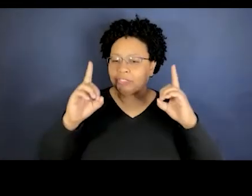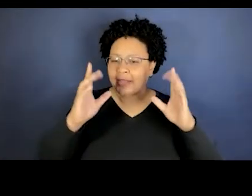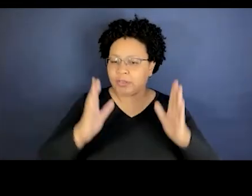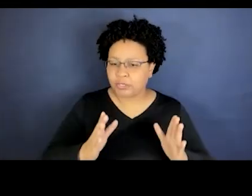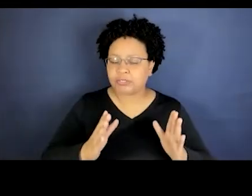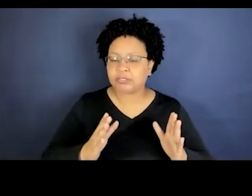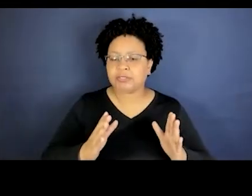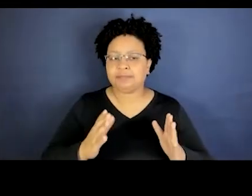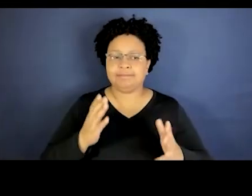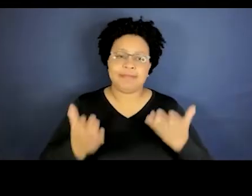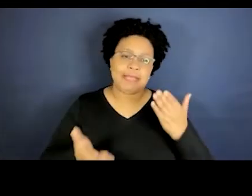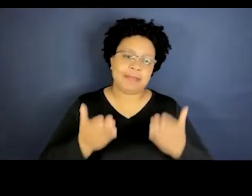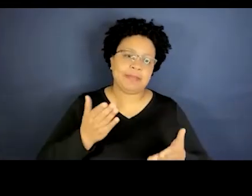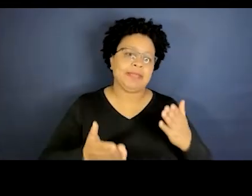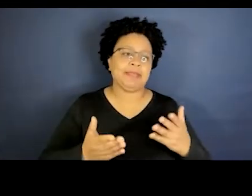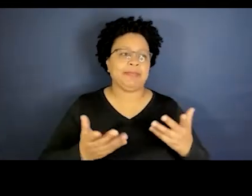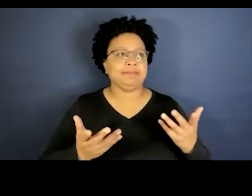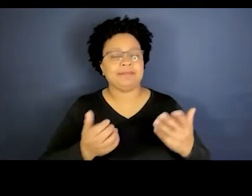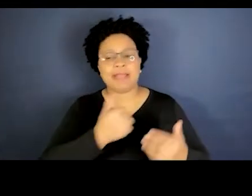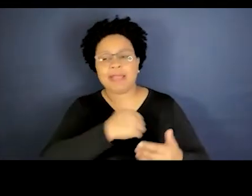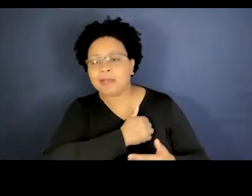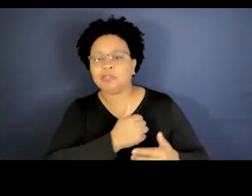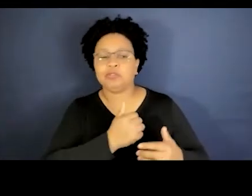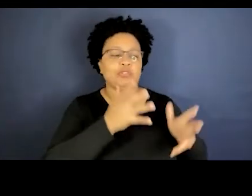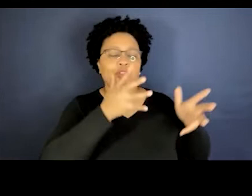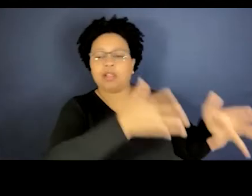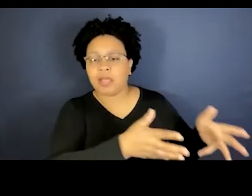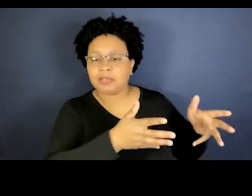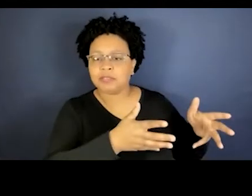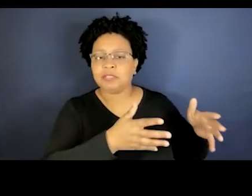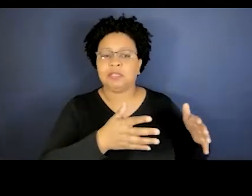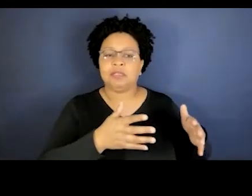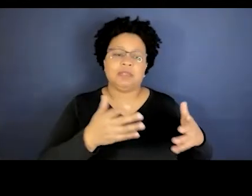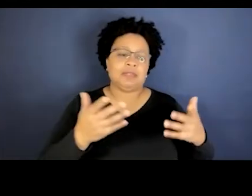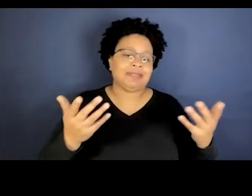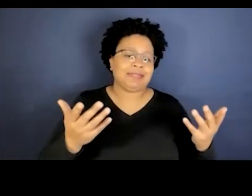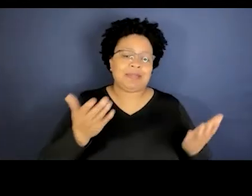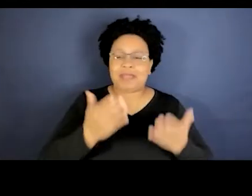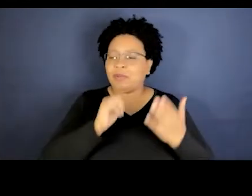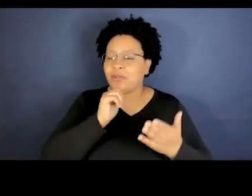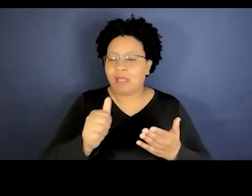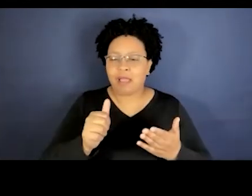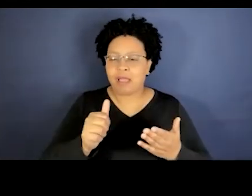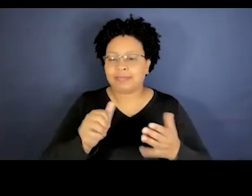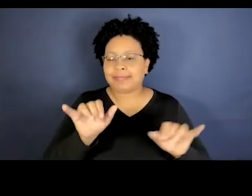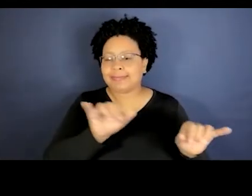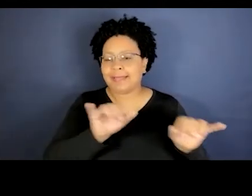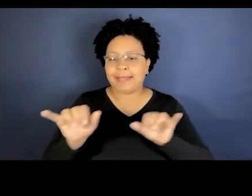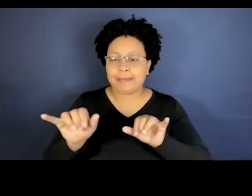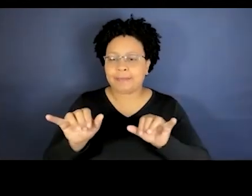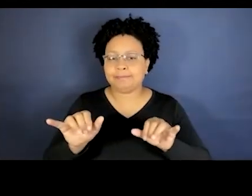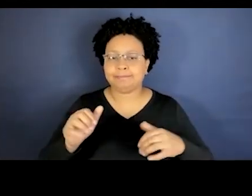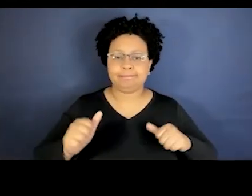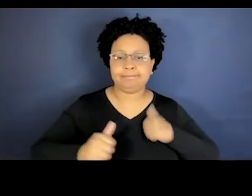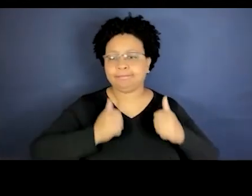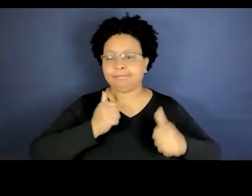diagnose our children on the same level that they diagnose other people. So again, Sankofa is